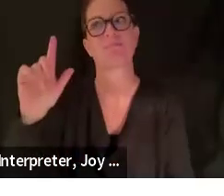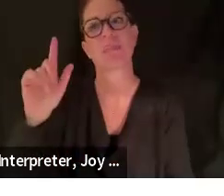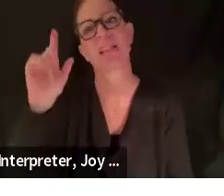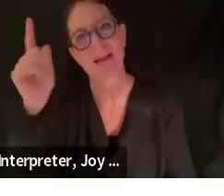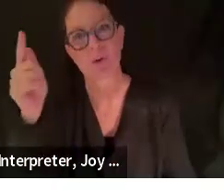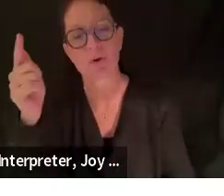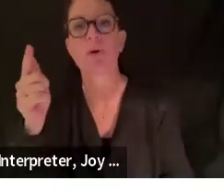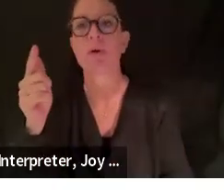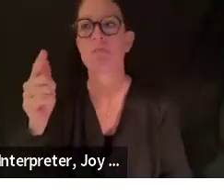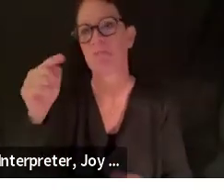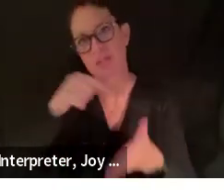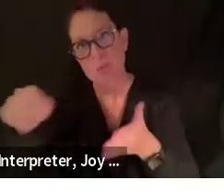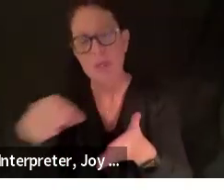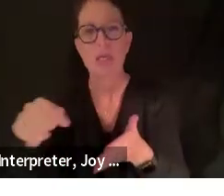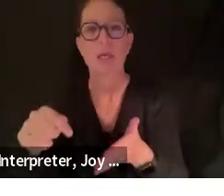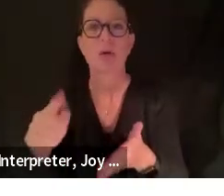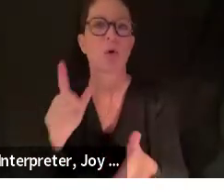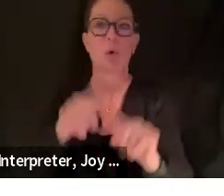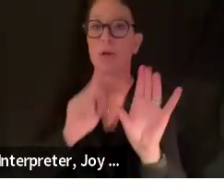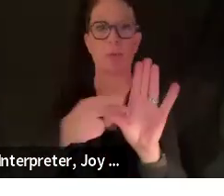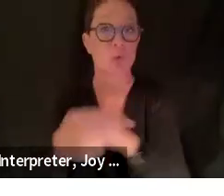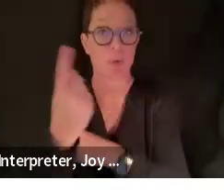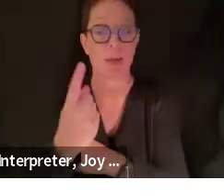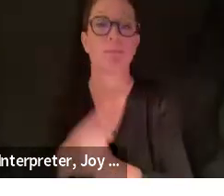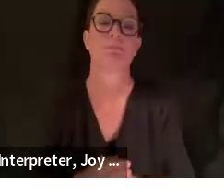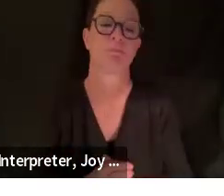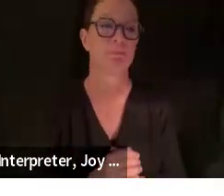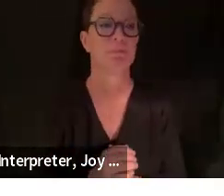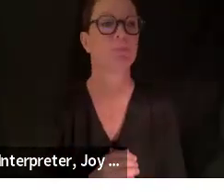for anyone who wasn't able to attend today.